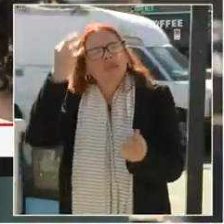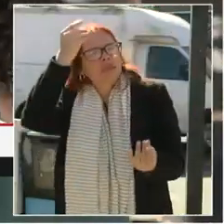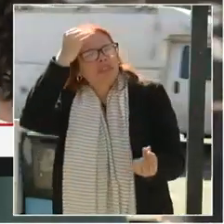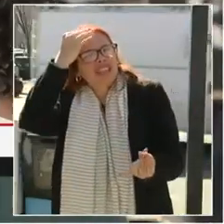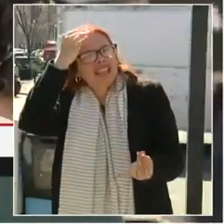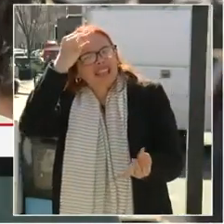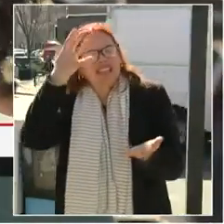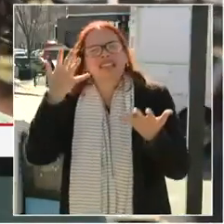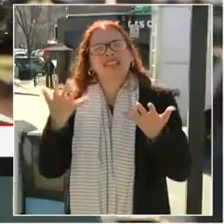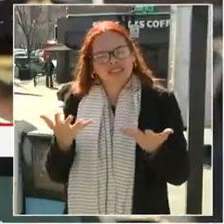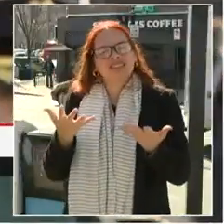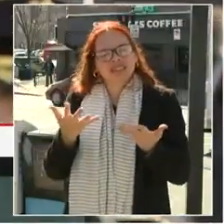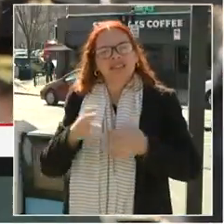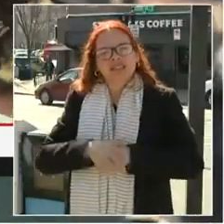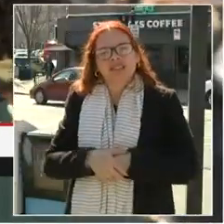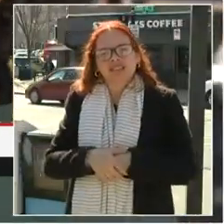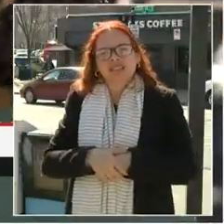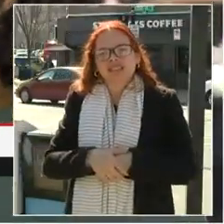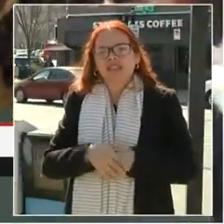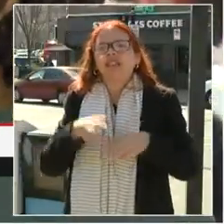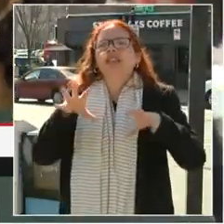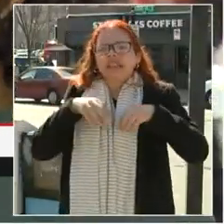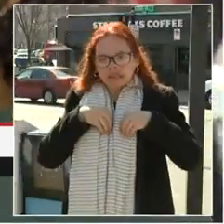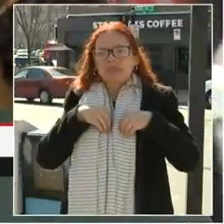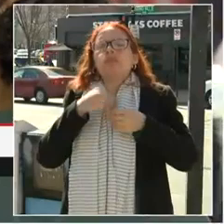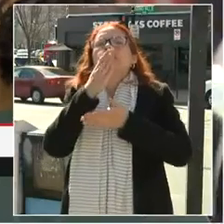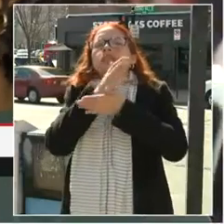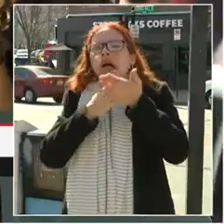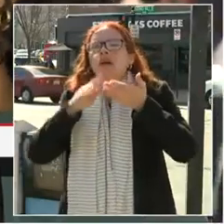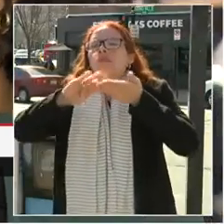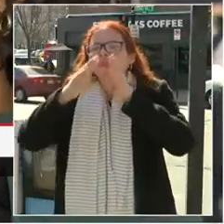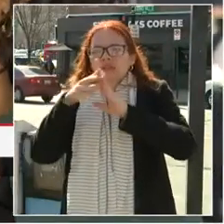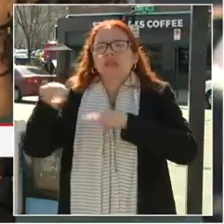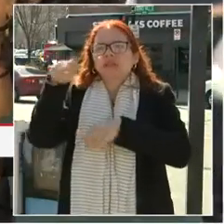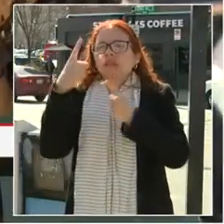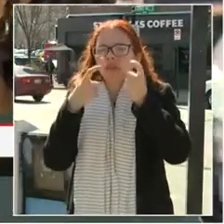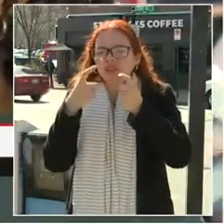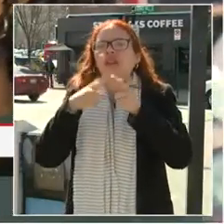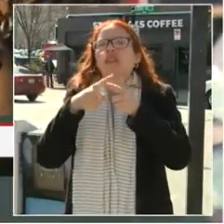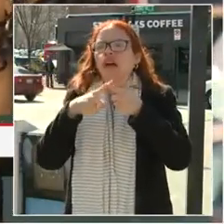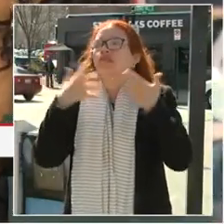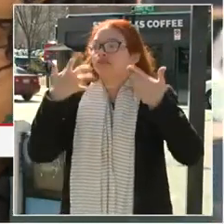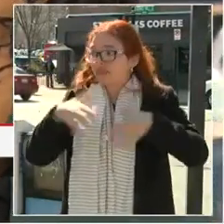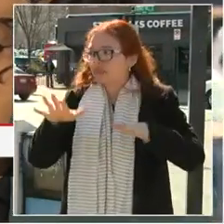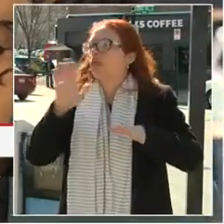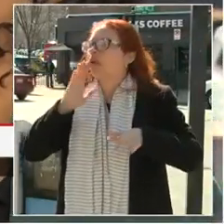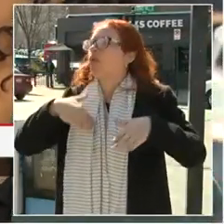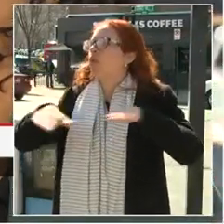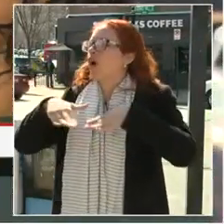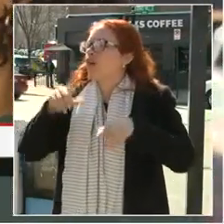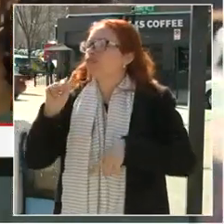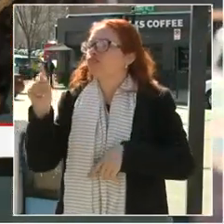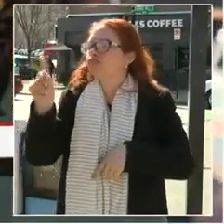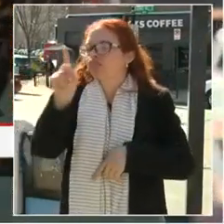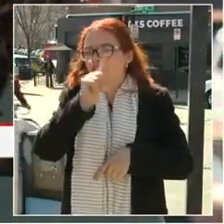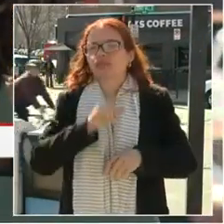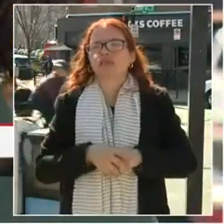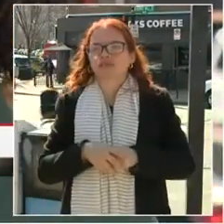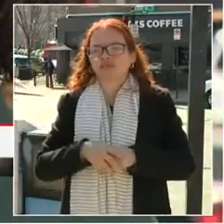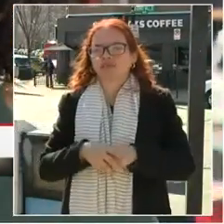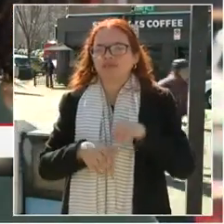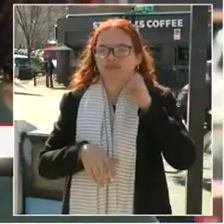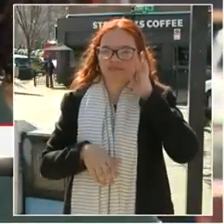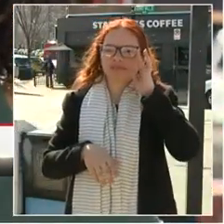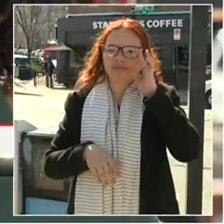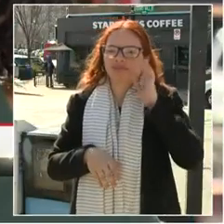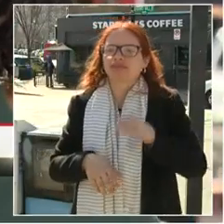So I'm going to be able to take a couple of community questions, and then we're going to get started on our walk. Yes. Peace and love.